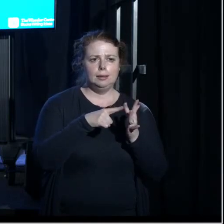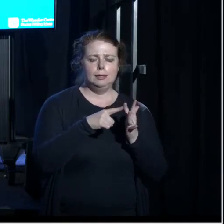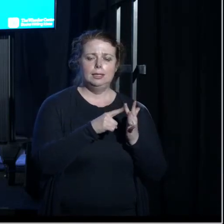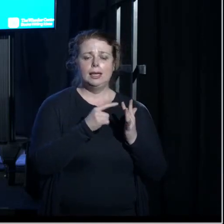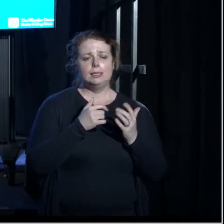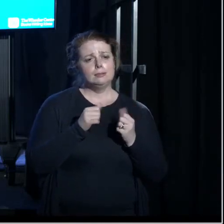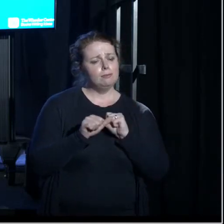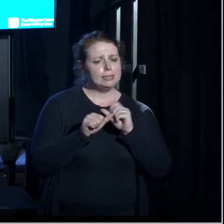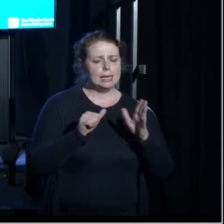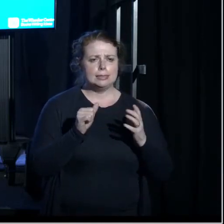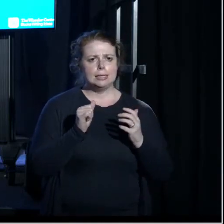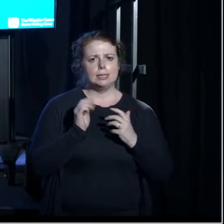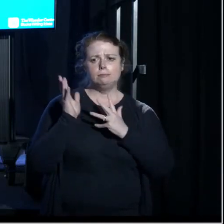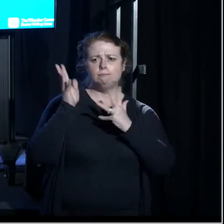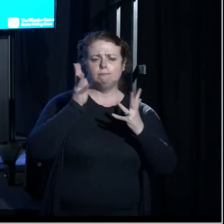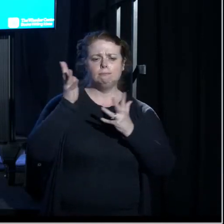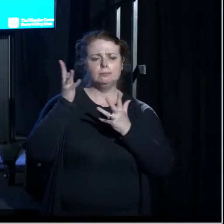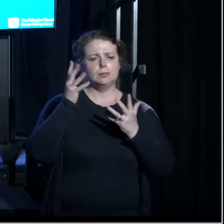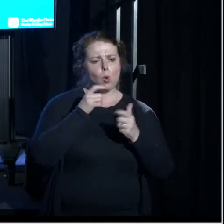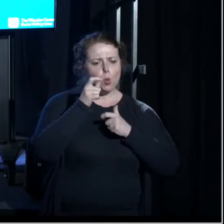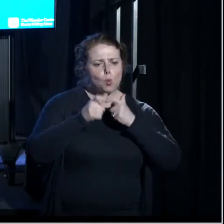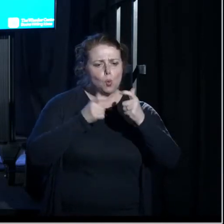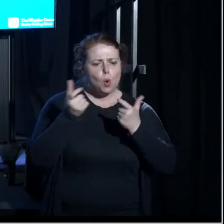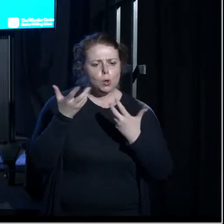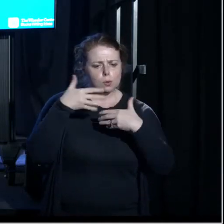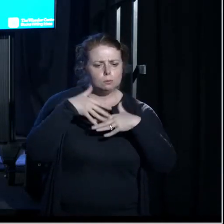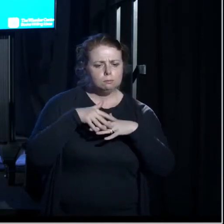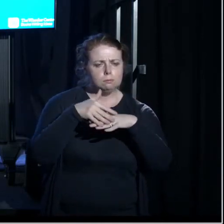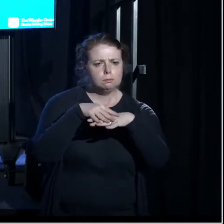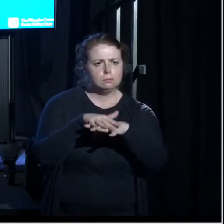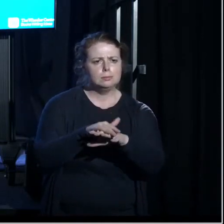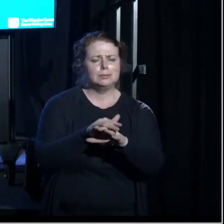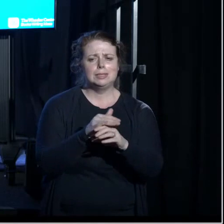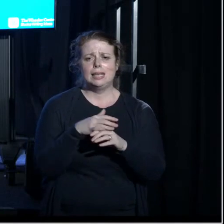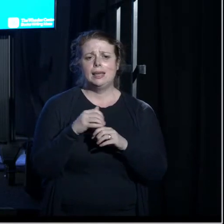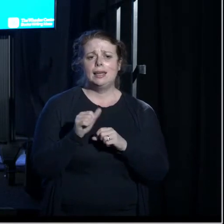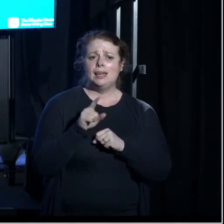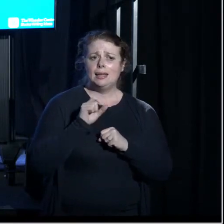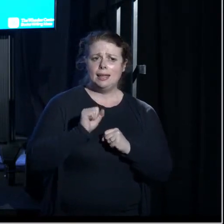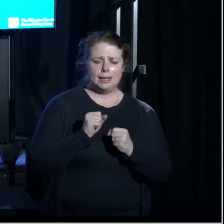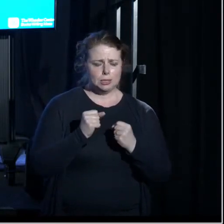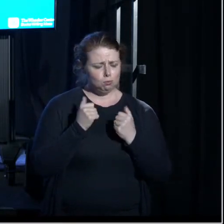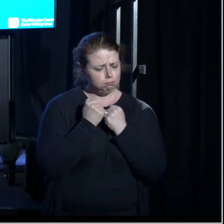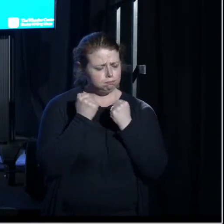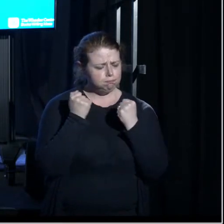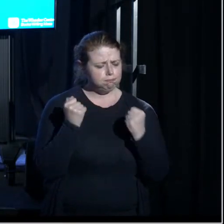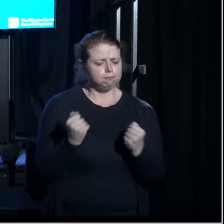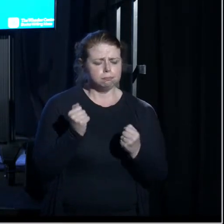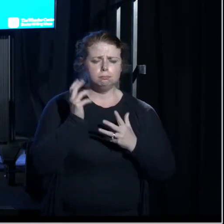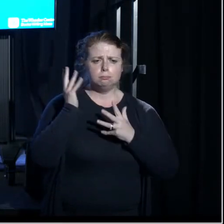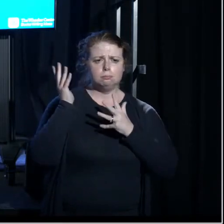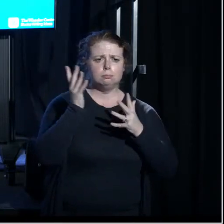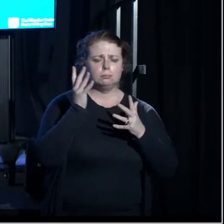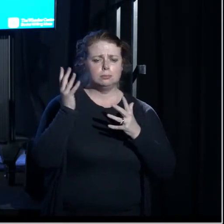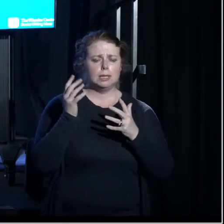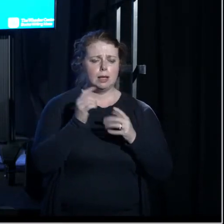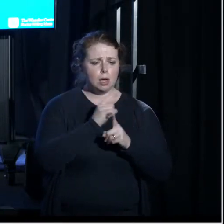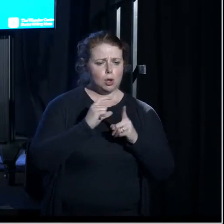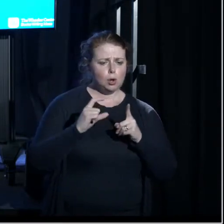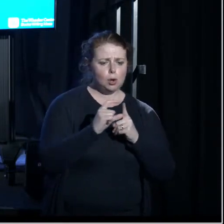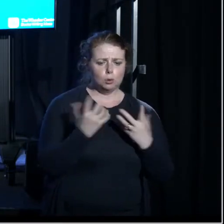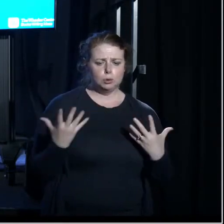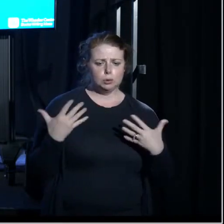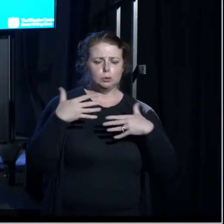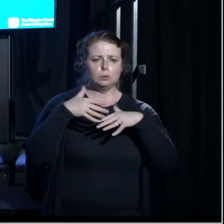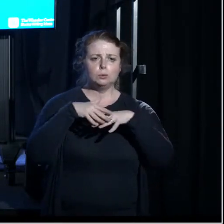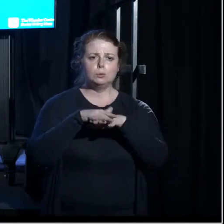poetic performance. He's known for his profound and engaging signed poetry and storytelling that bridges cultures and